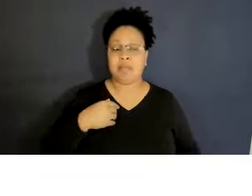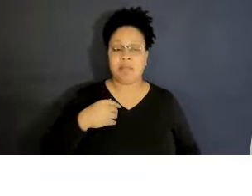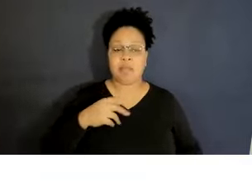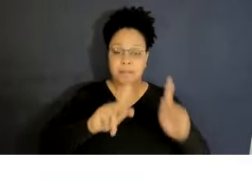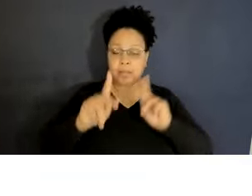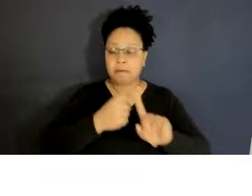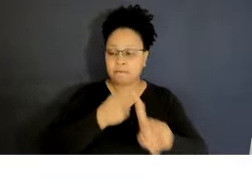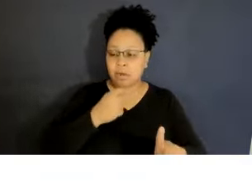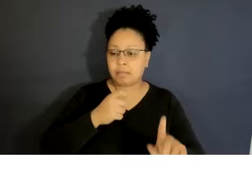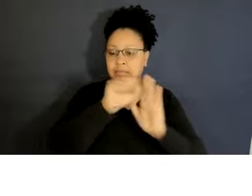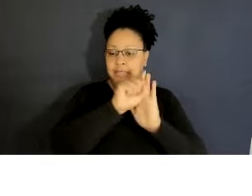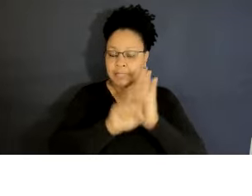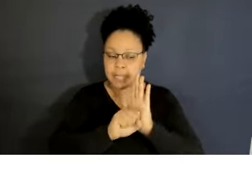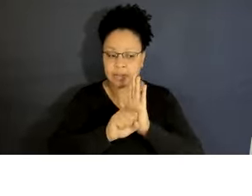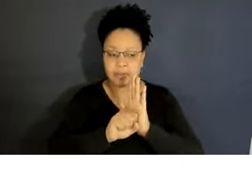state